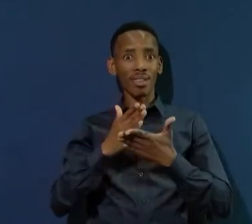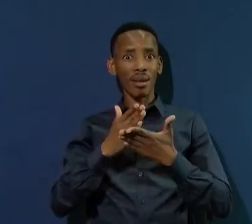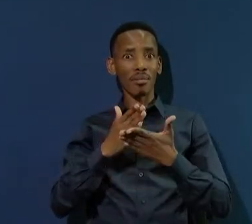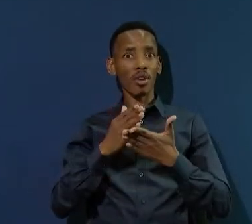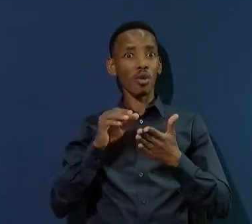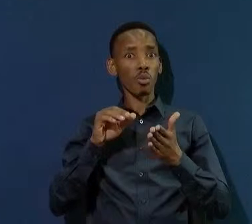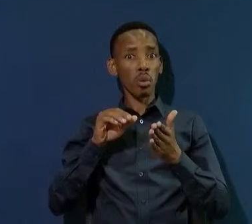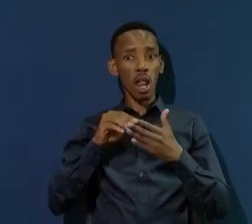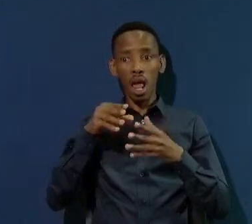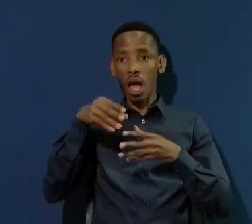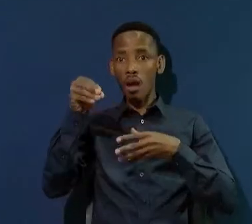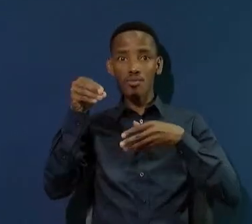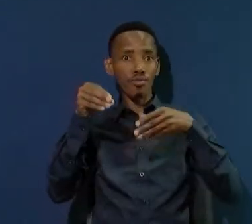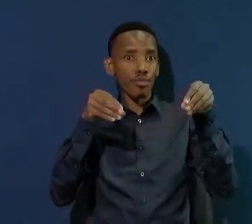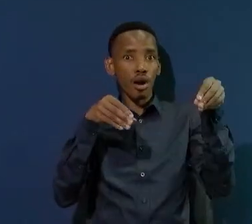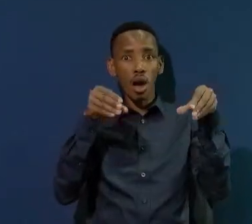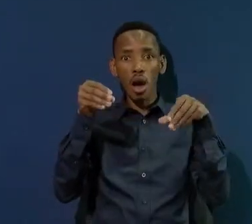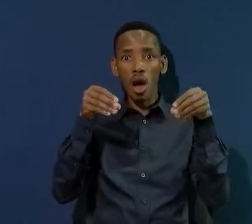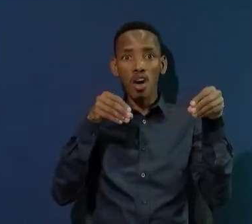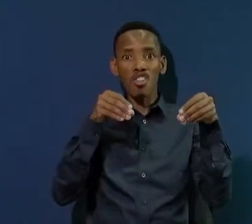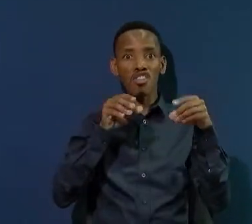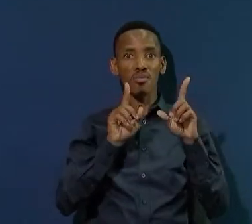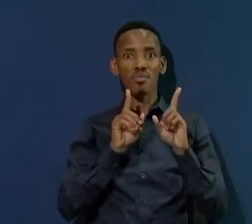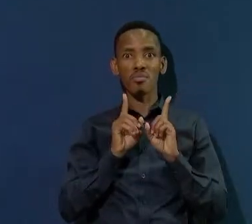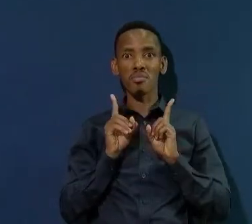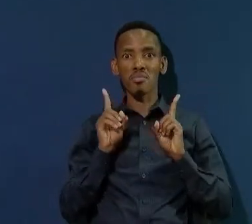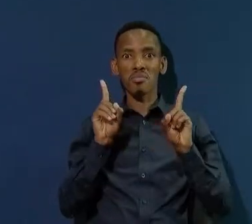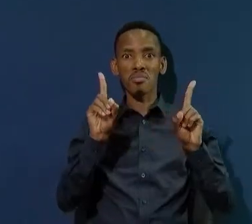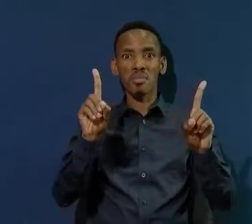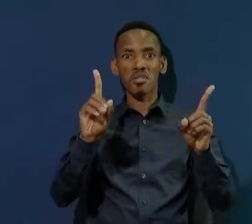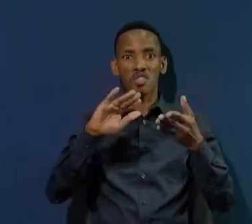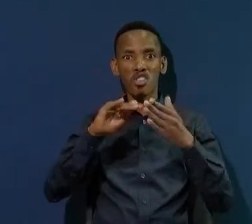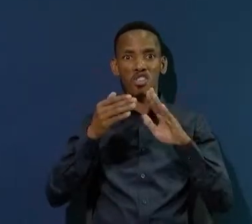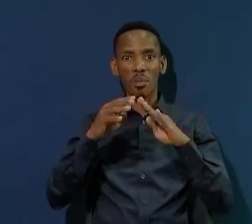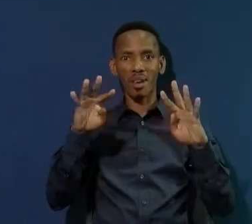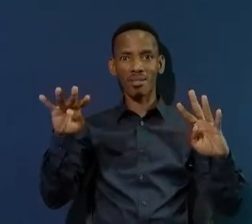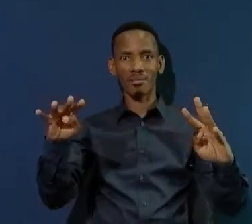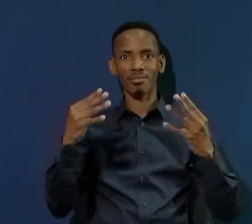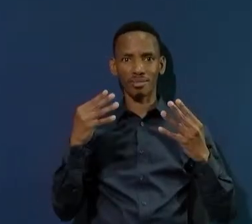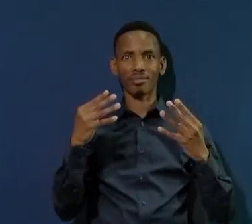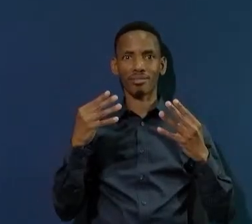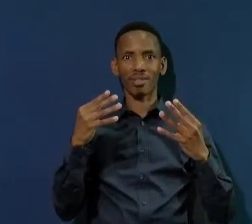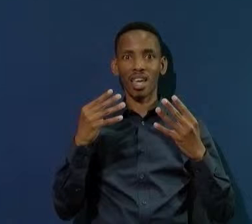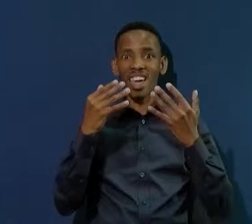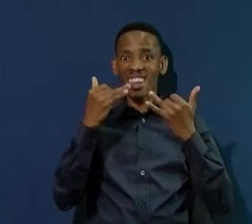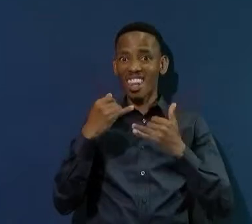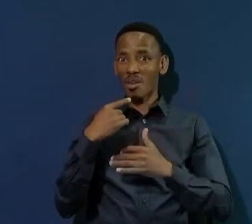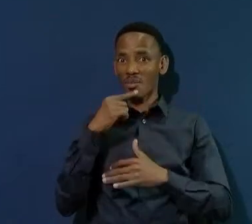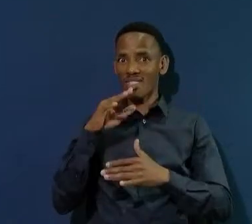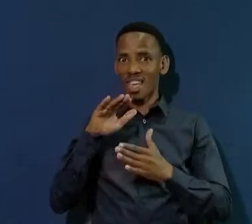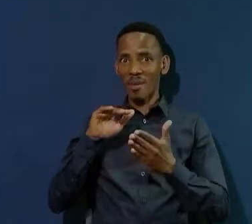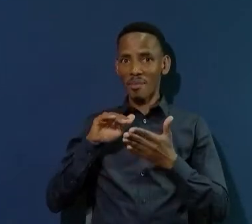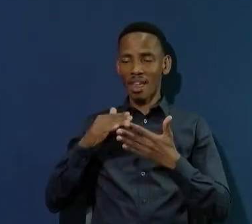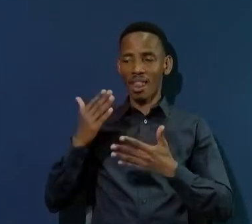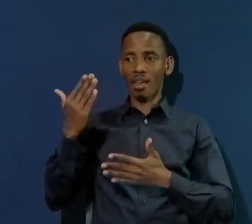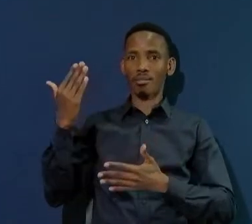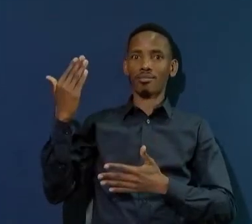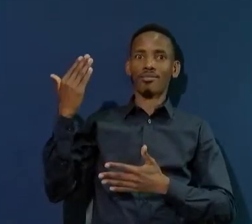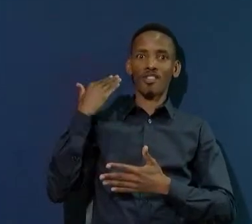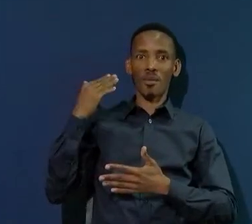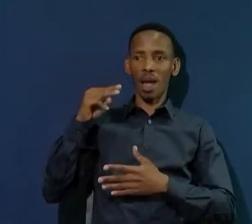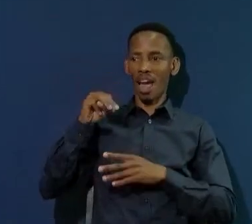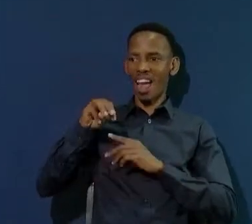ipapatsa ke bone ba e leng gore yaanong ba taboga re simolola go dirisa le go former member of parliament,